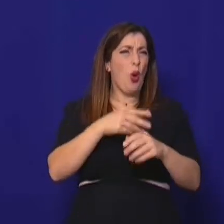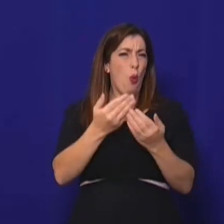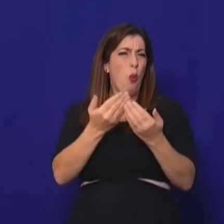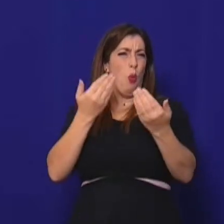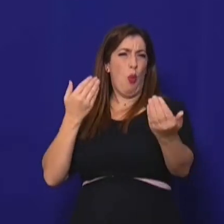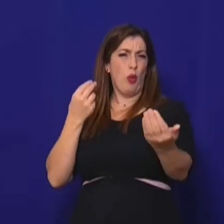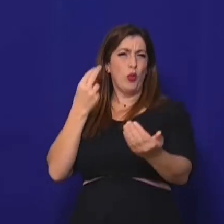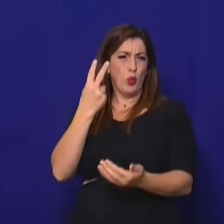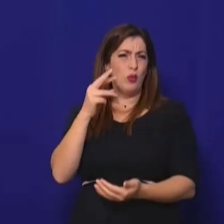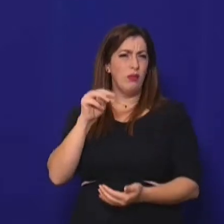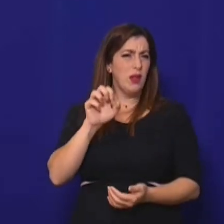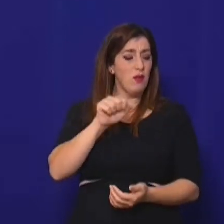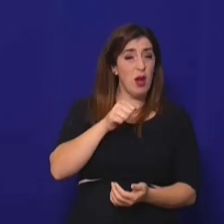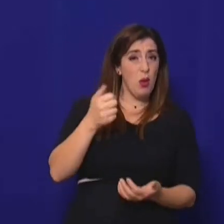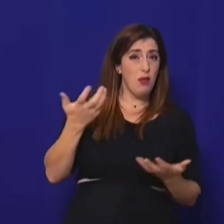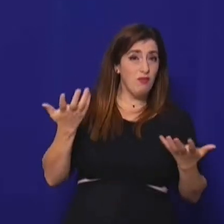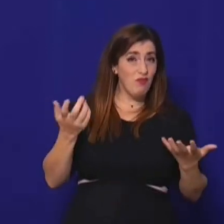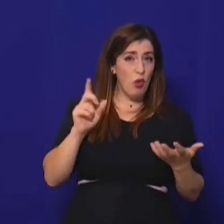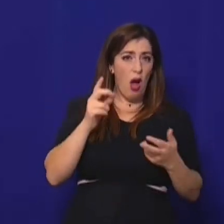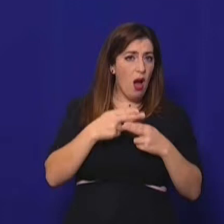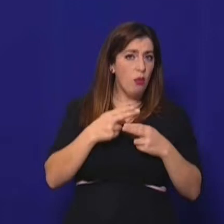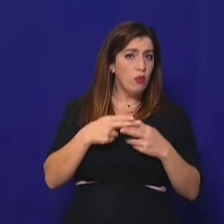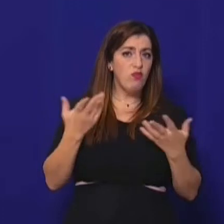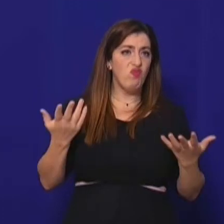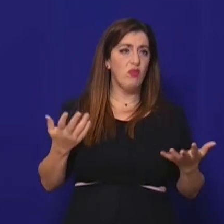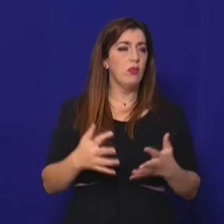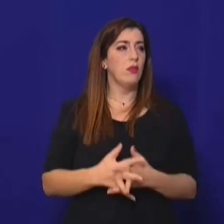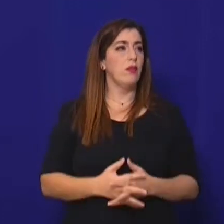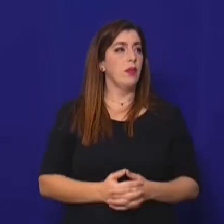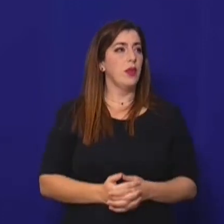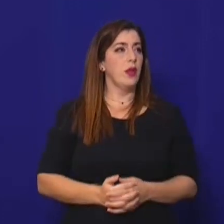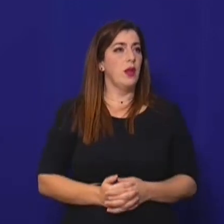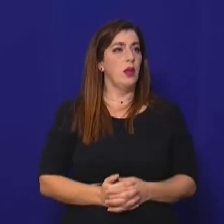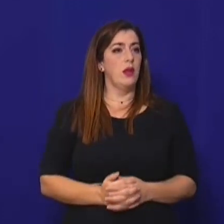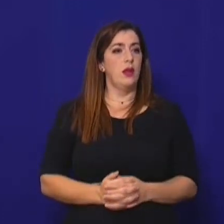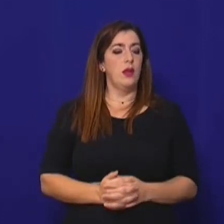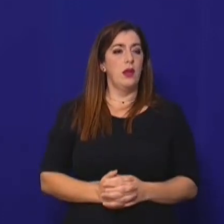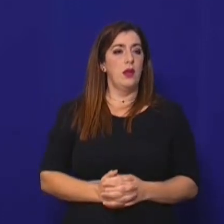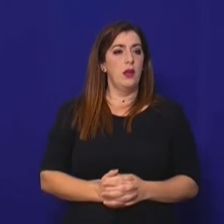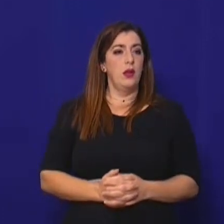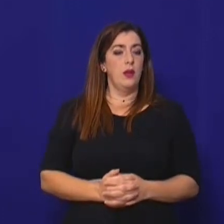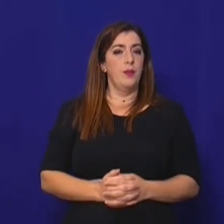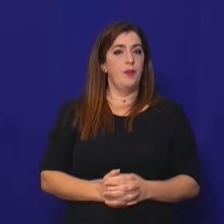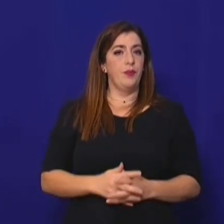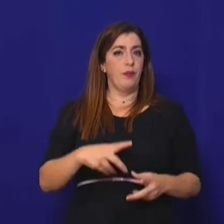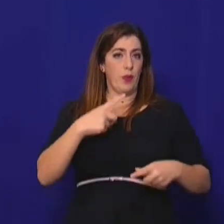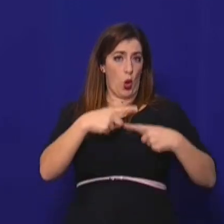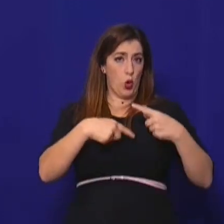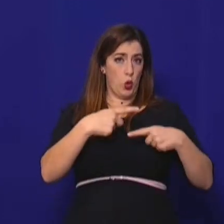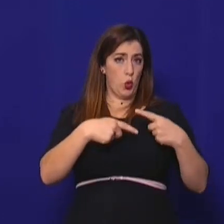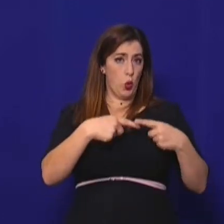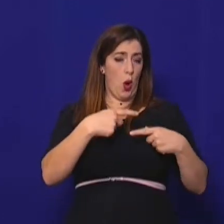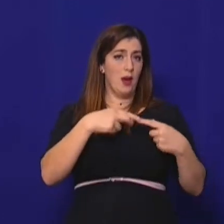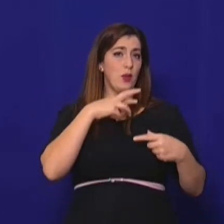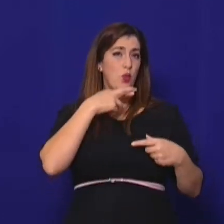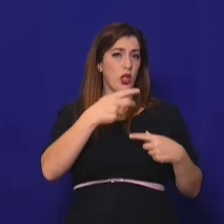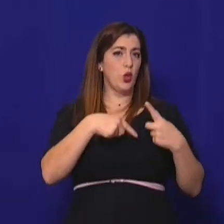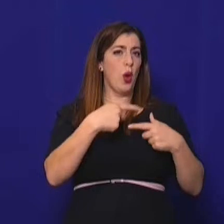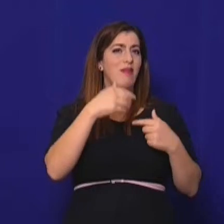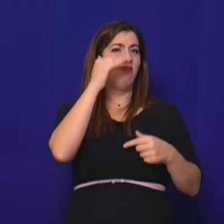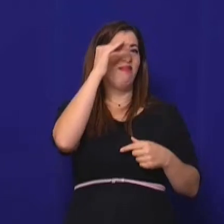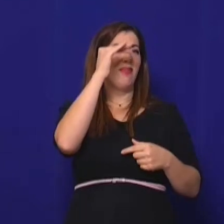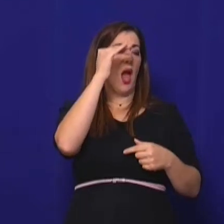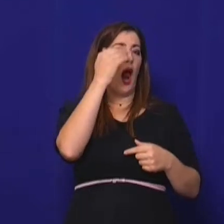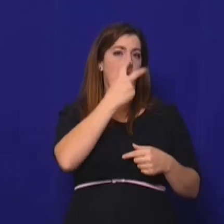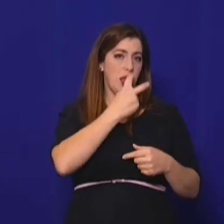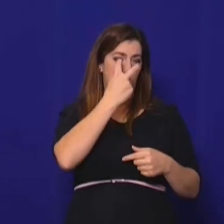jiġri f'dik is-sitwazzjoni? Fatti, fuq id-djar tal-anzjani aħna kif rajna,